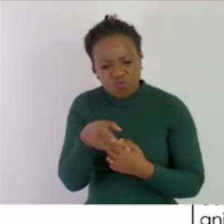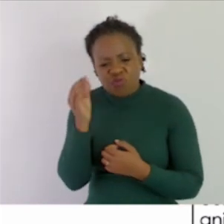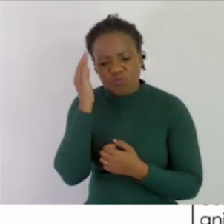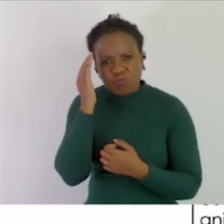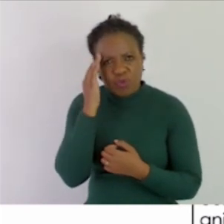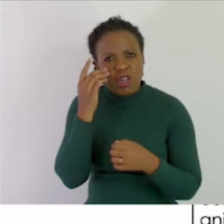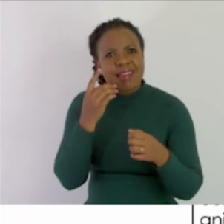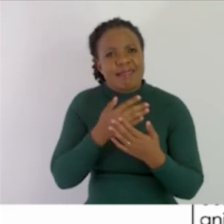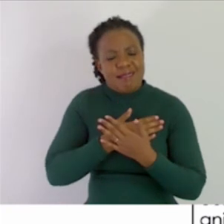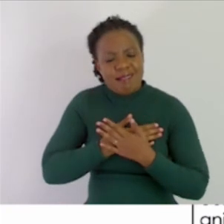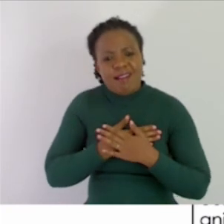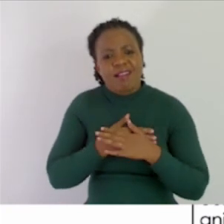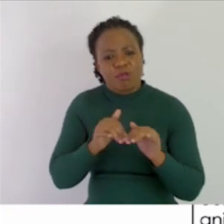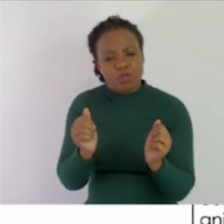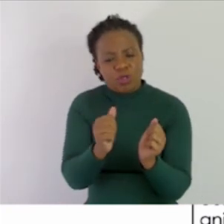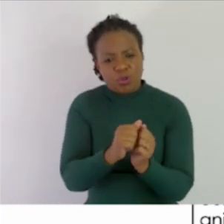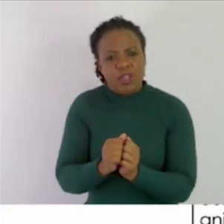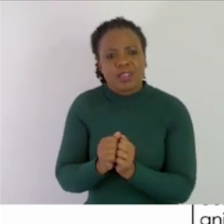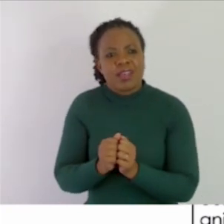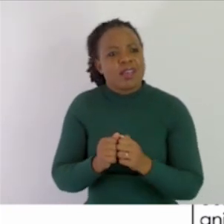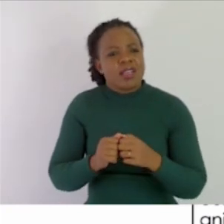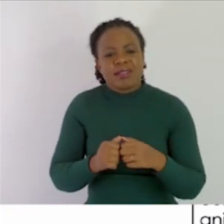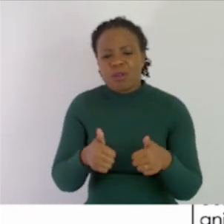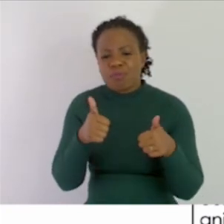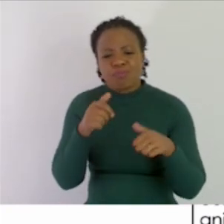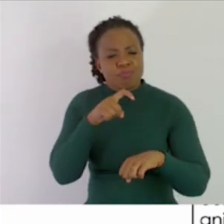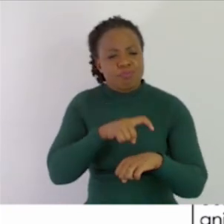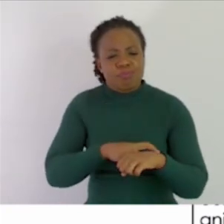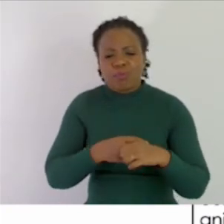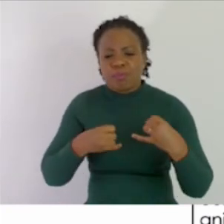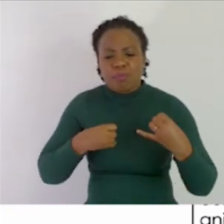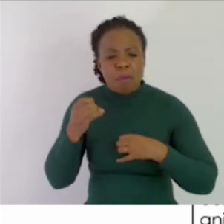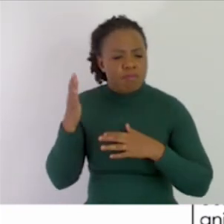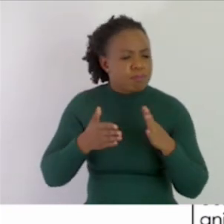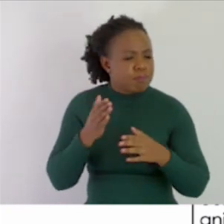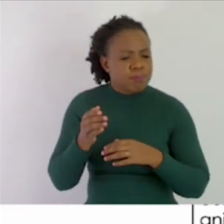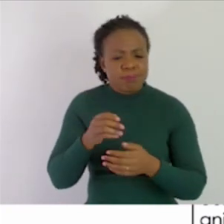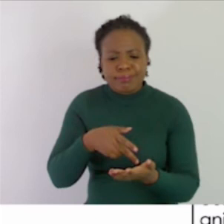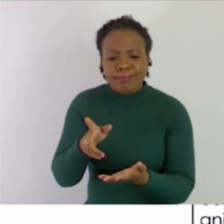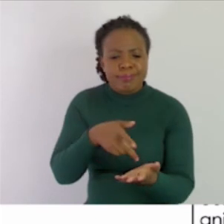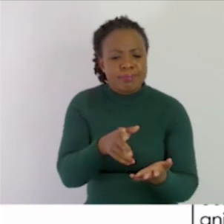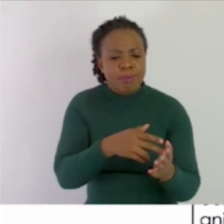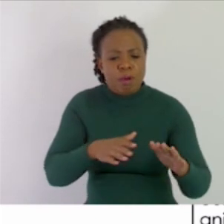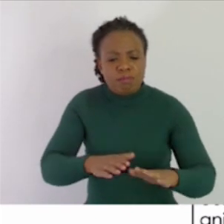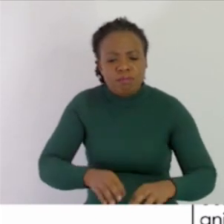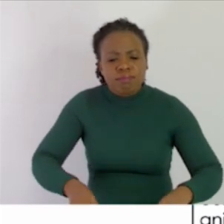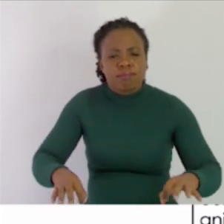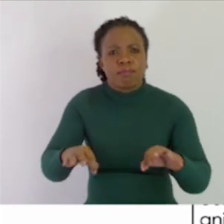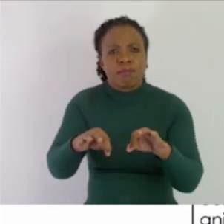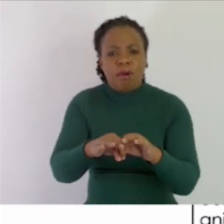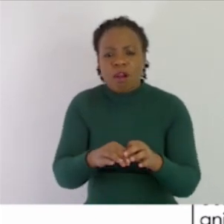the time. It was great fun to run around the farm and look into all the corners and